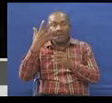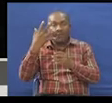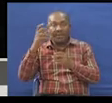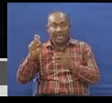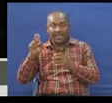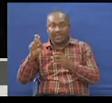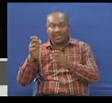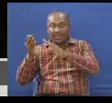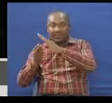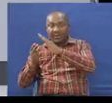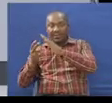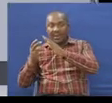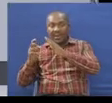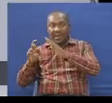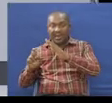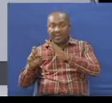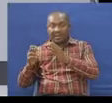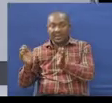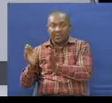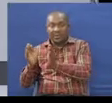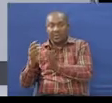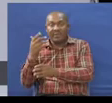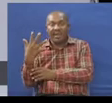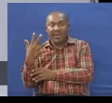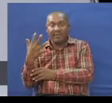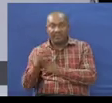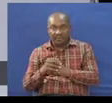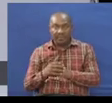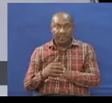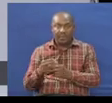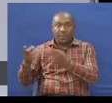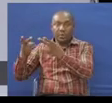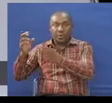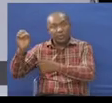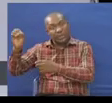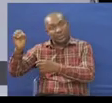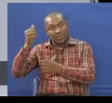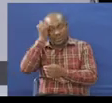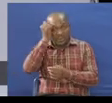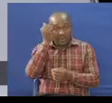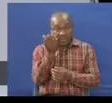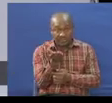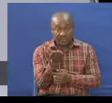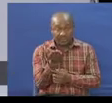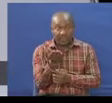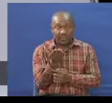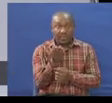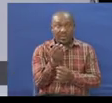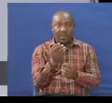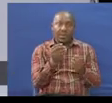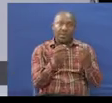this 5x by x. So remain with 5 here. This is equal to 0.